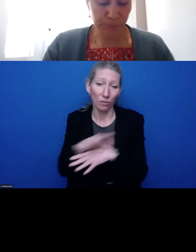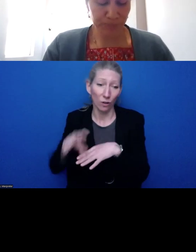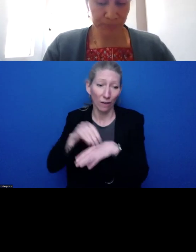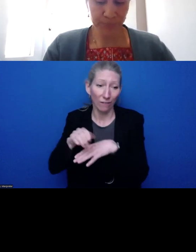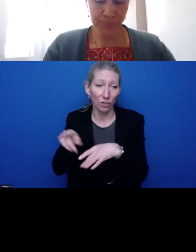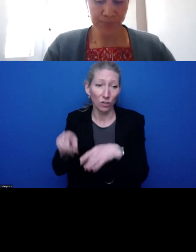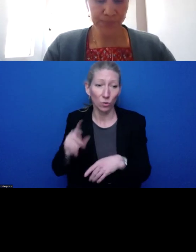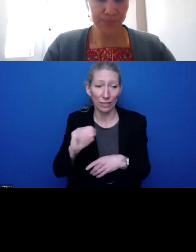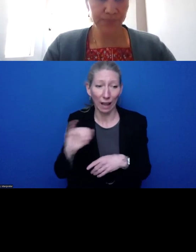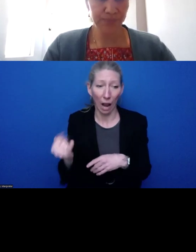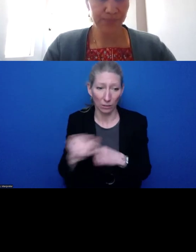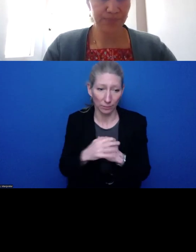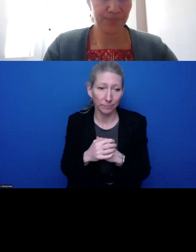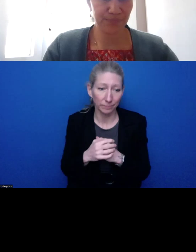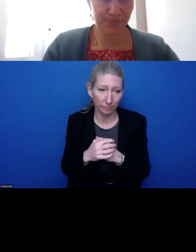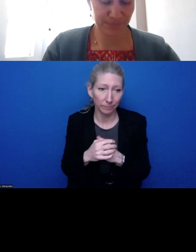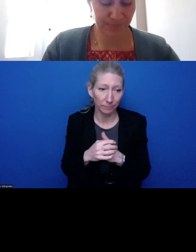Amaq.